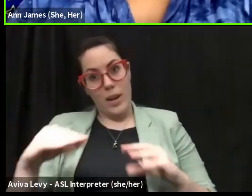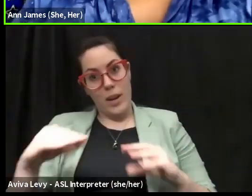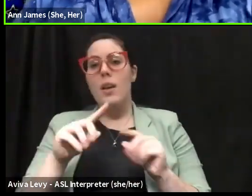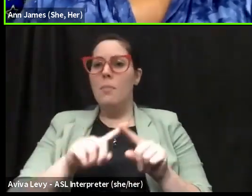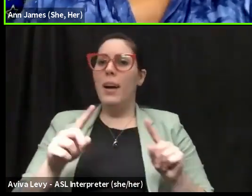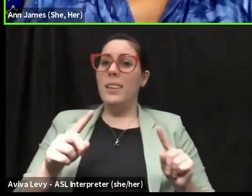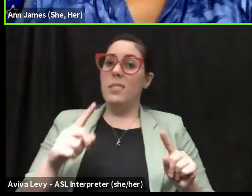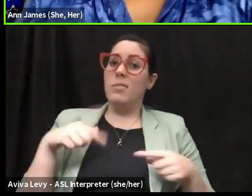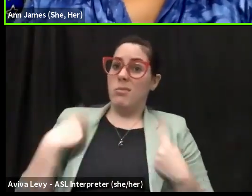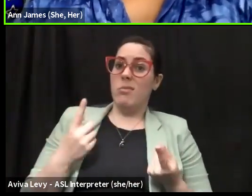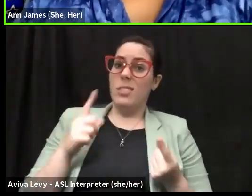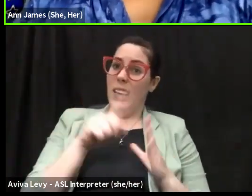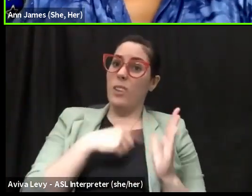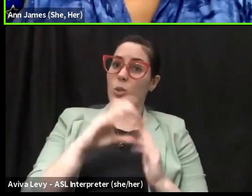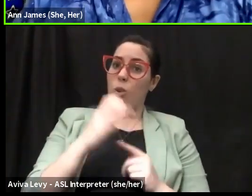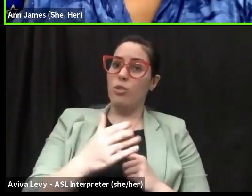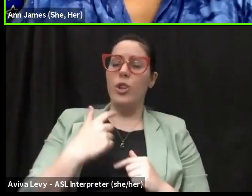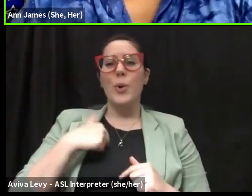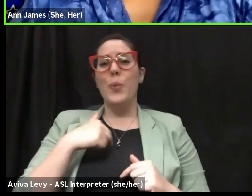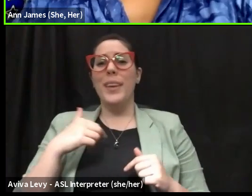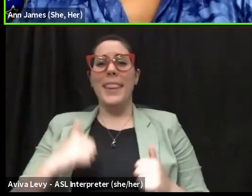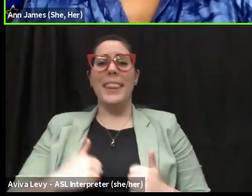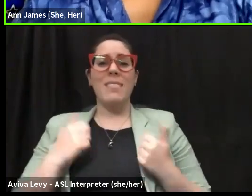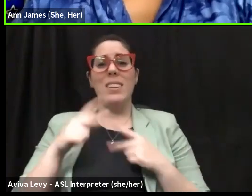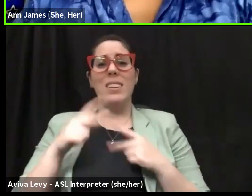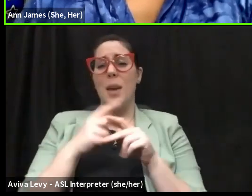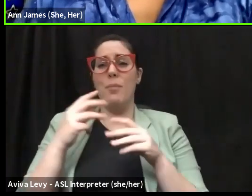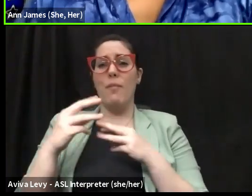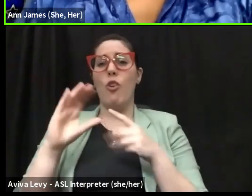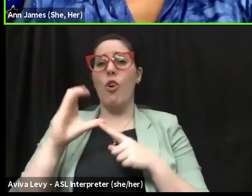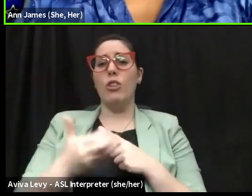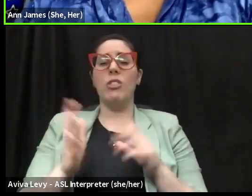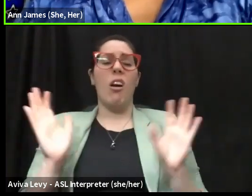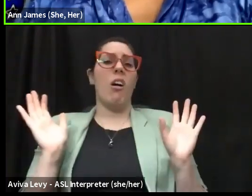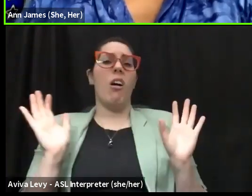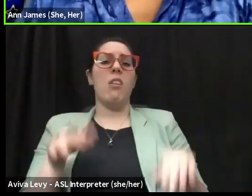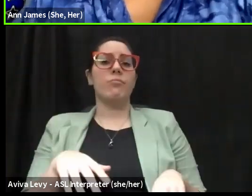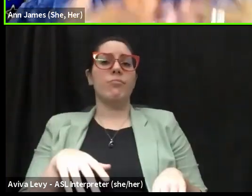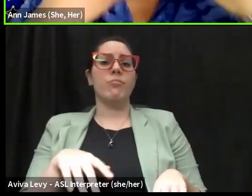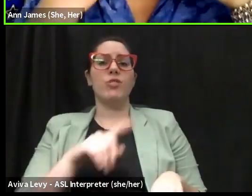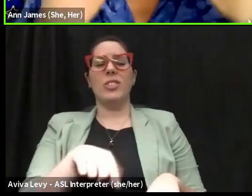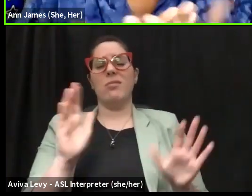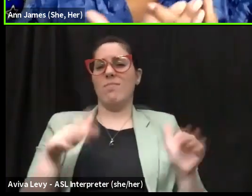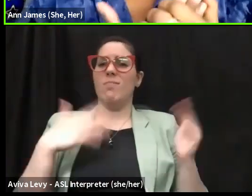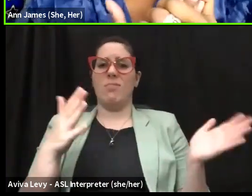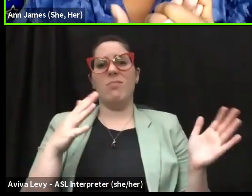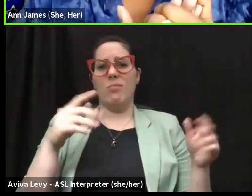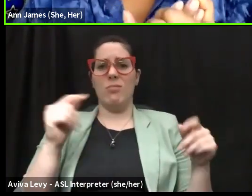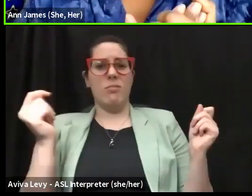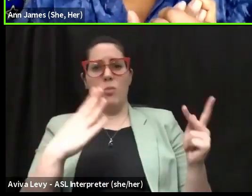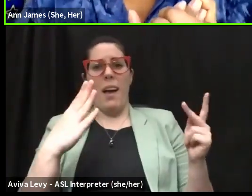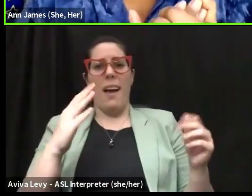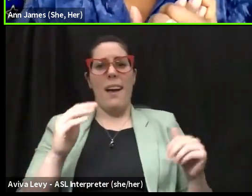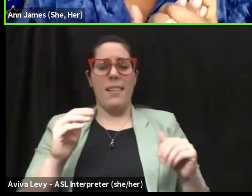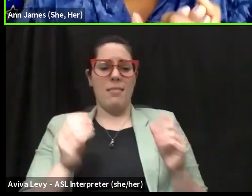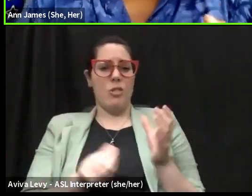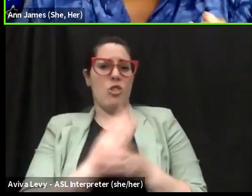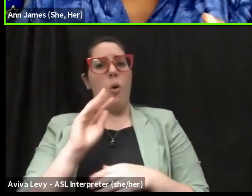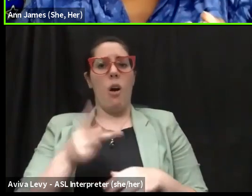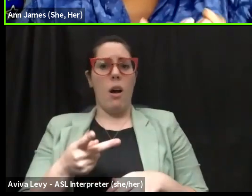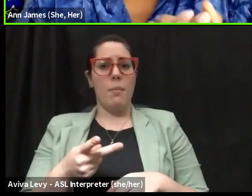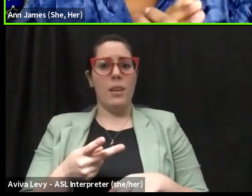very blasé kind of a culture of, oh, you know, just grow up. But I think when we're working in a